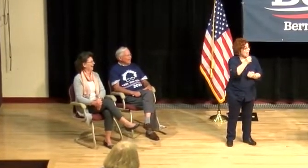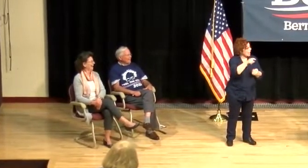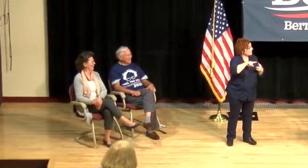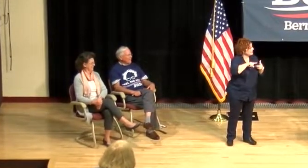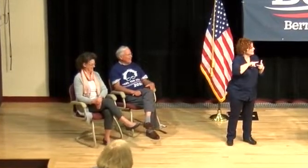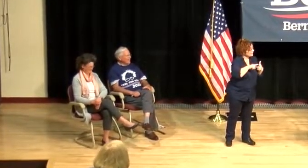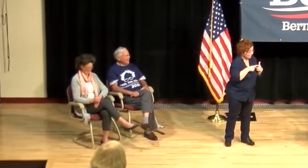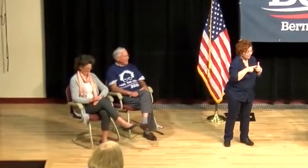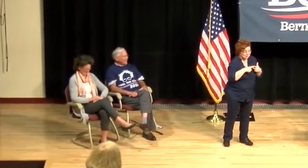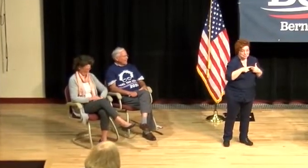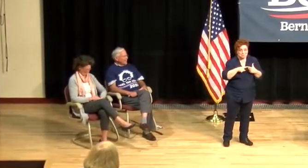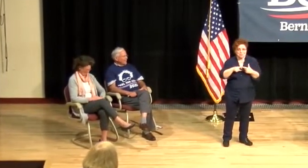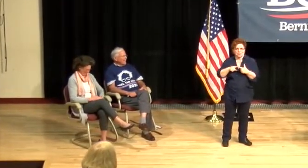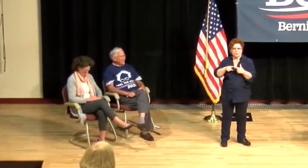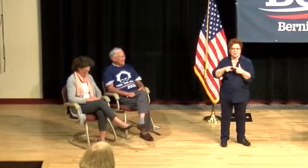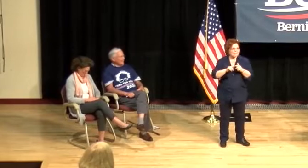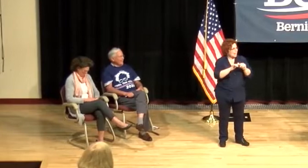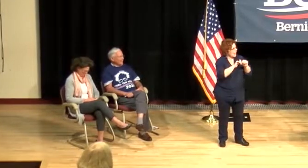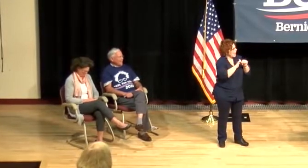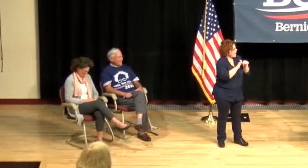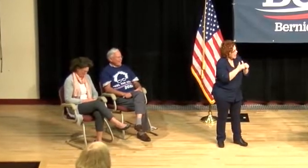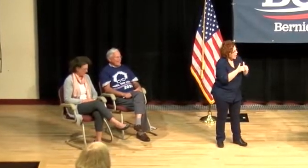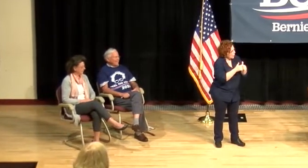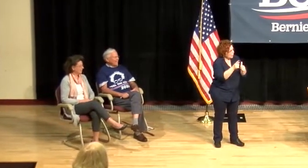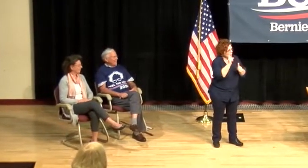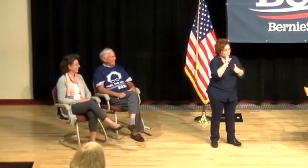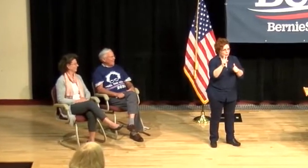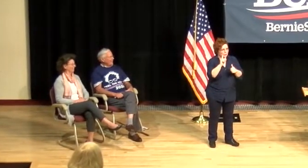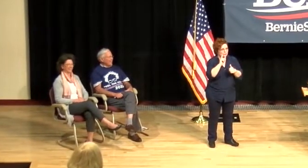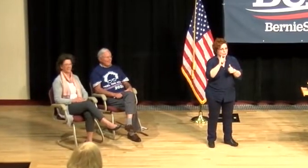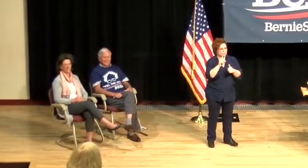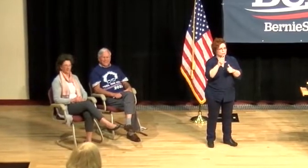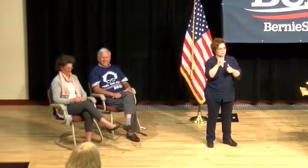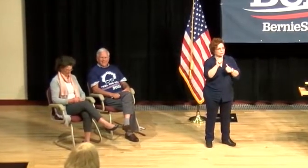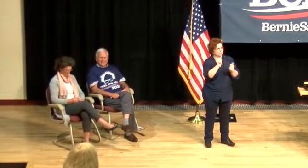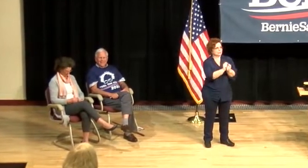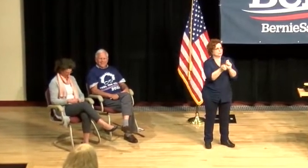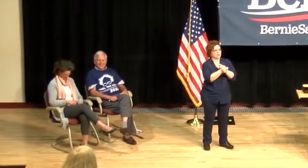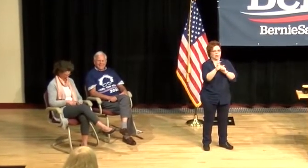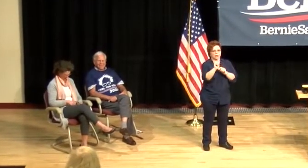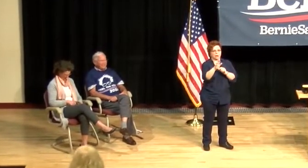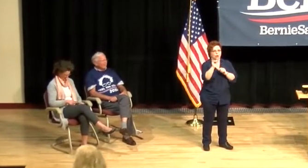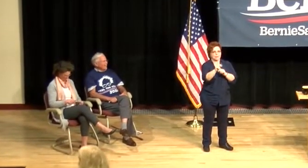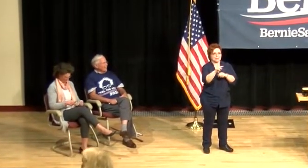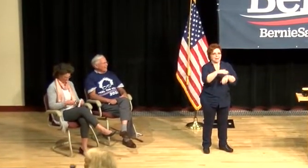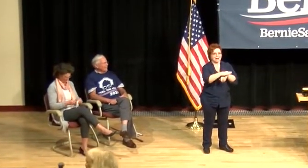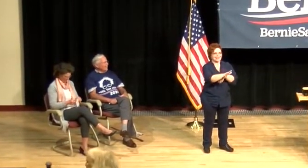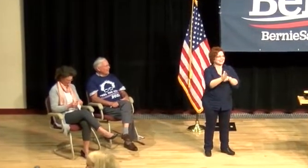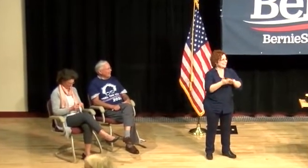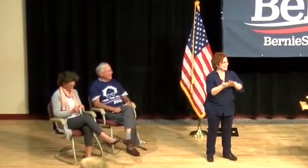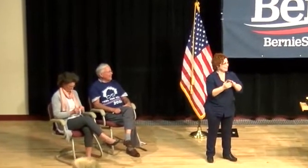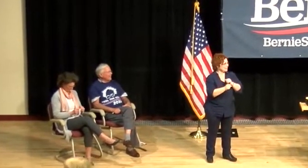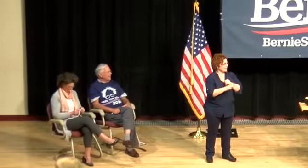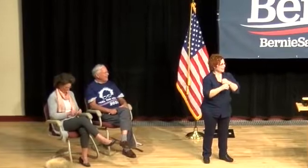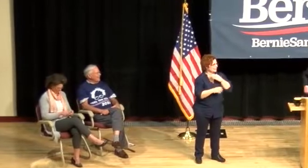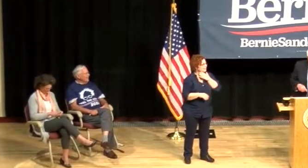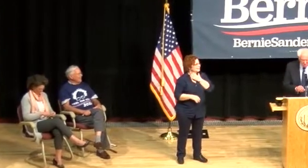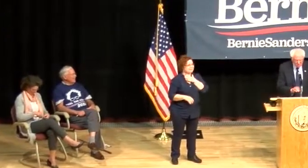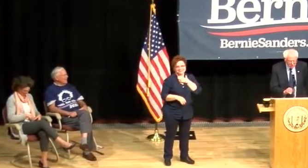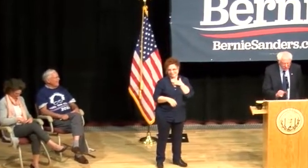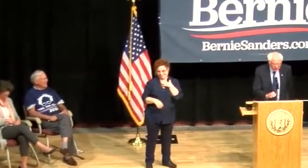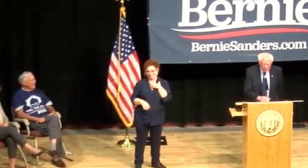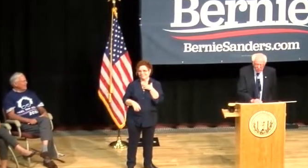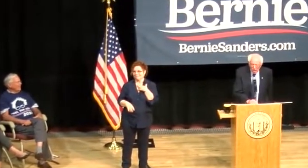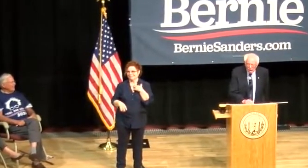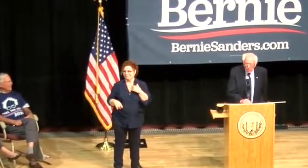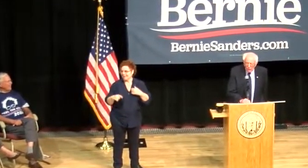secondly, how are you offsetting your carbon on this campaign? Well, actually, I think we are,